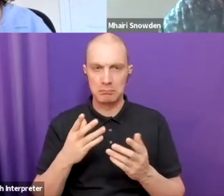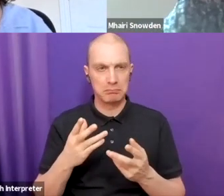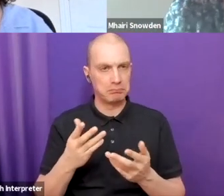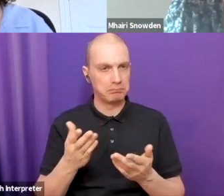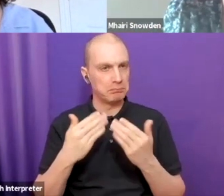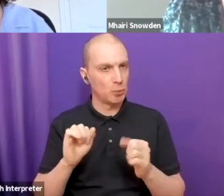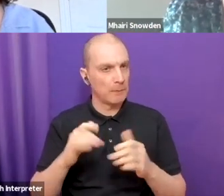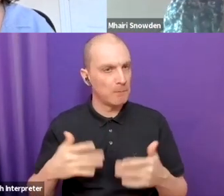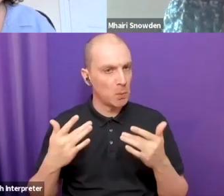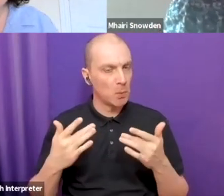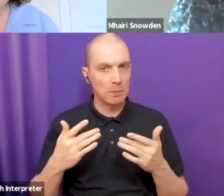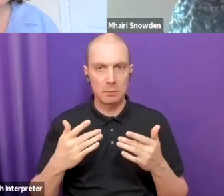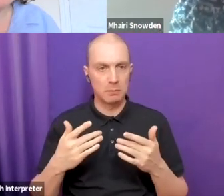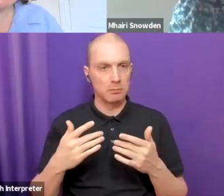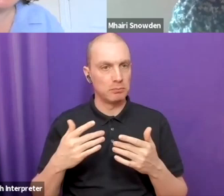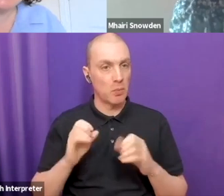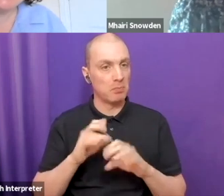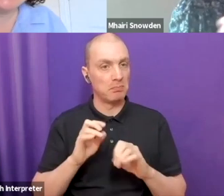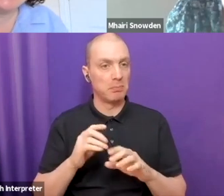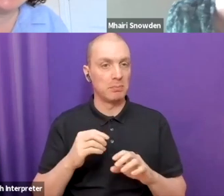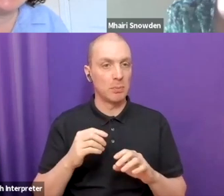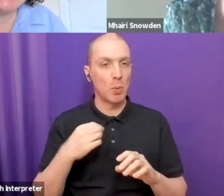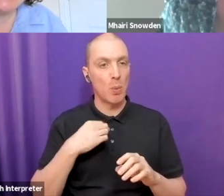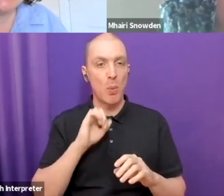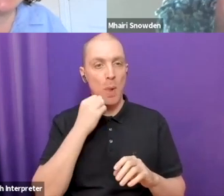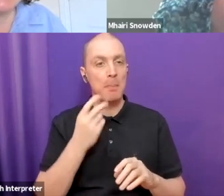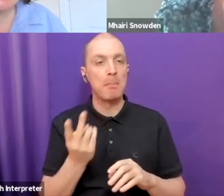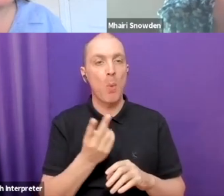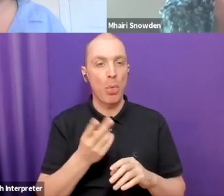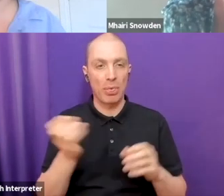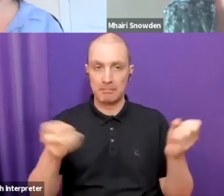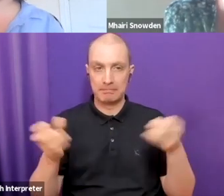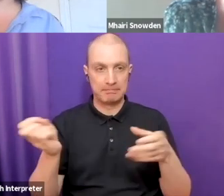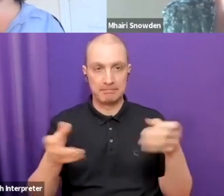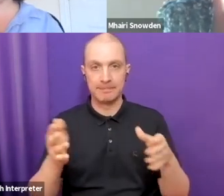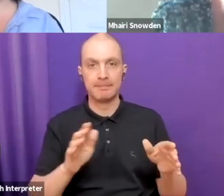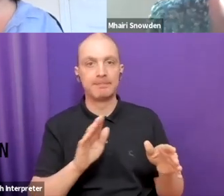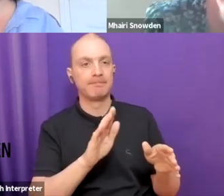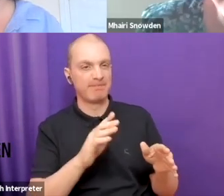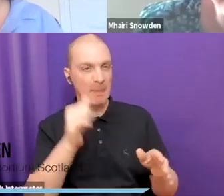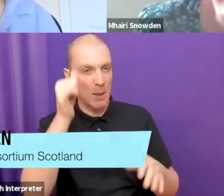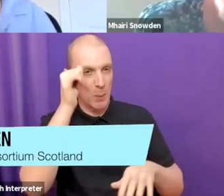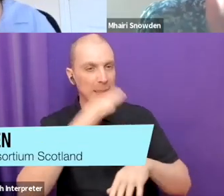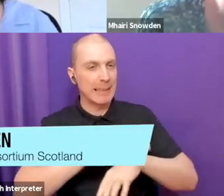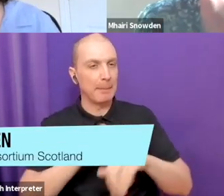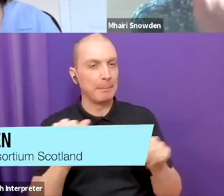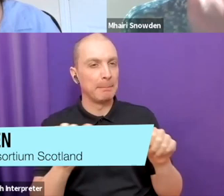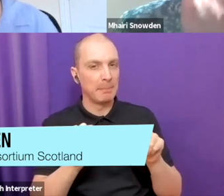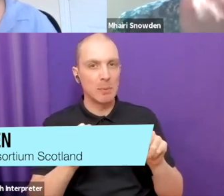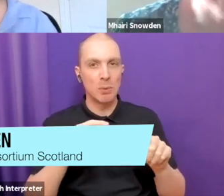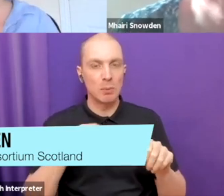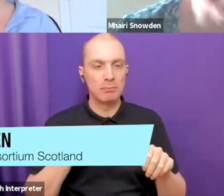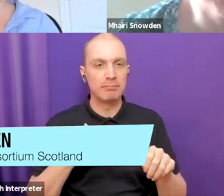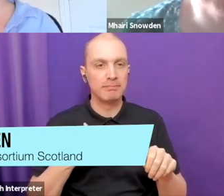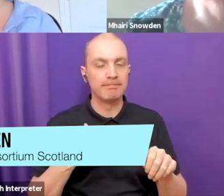in as and when is required. Grant. I'm quite aware of the time, so I'll be quick and less blethery than I normally am. I